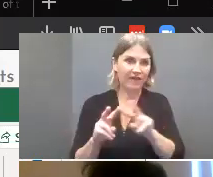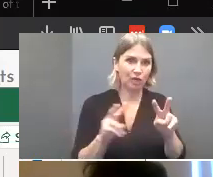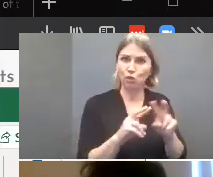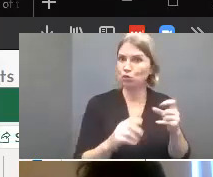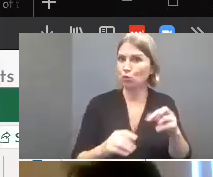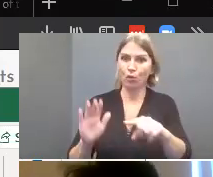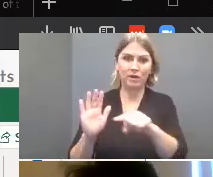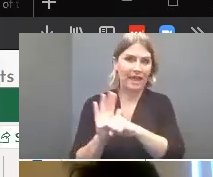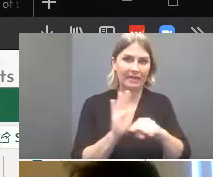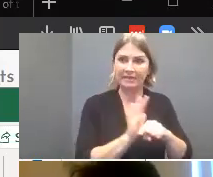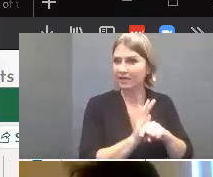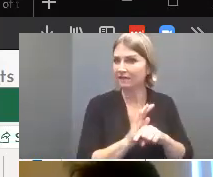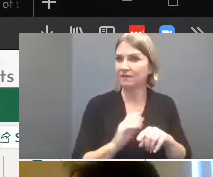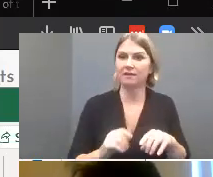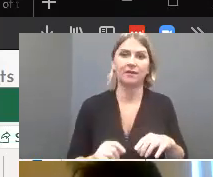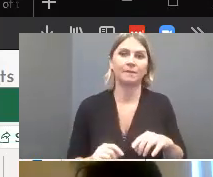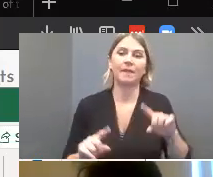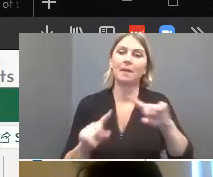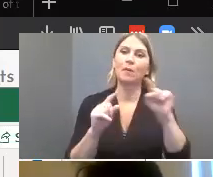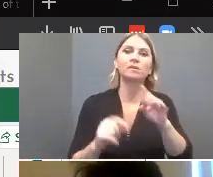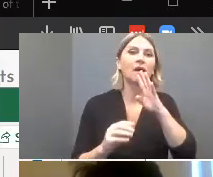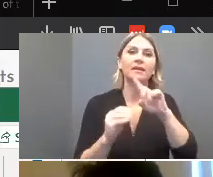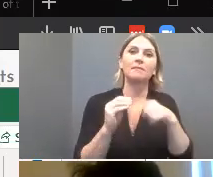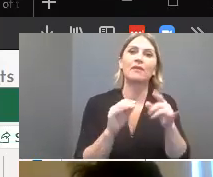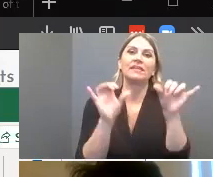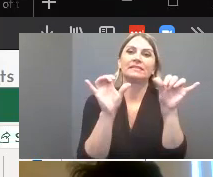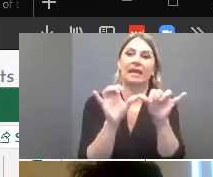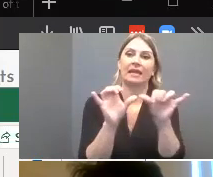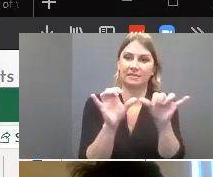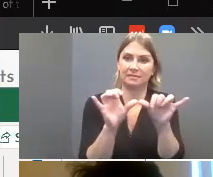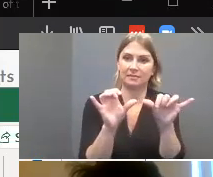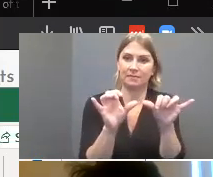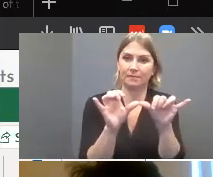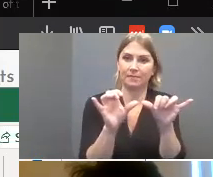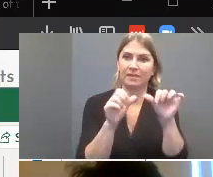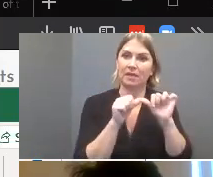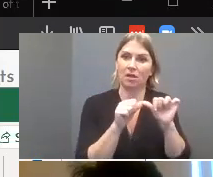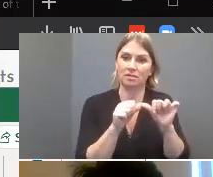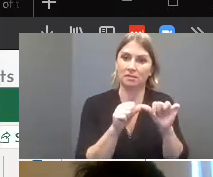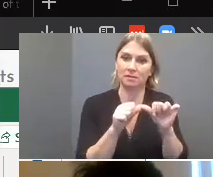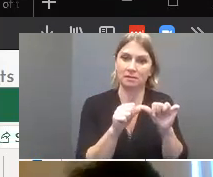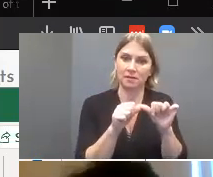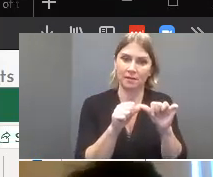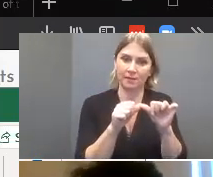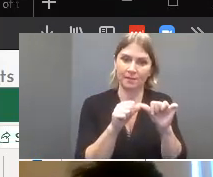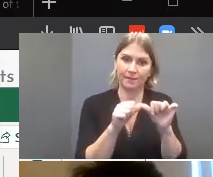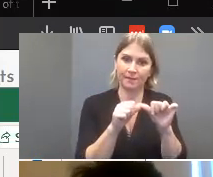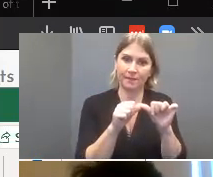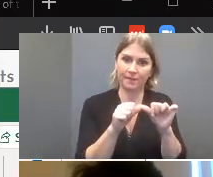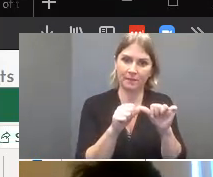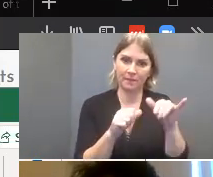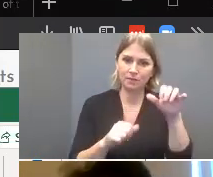values. We don't care about at all, but we are talking about the size of the value. Constants are independent of n.